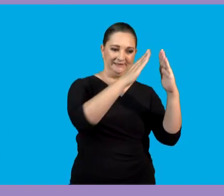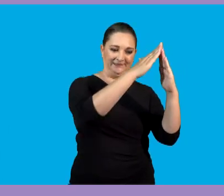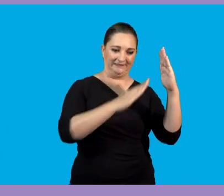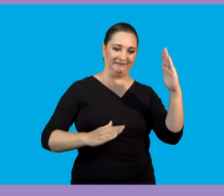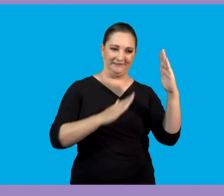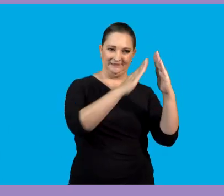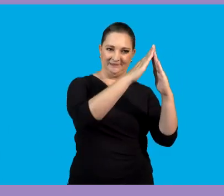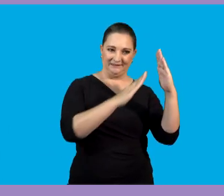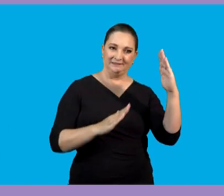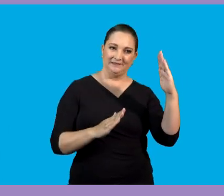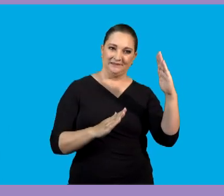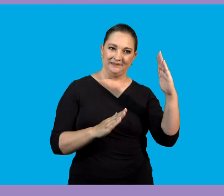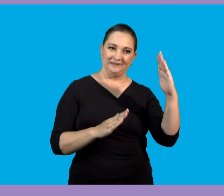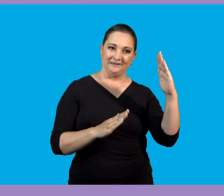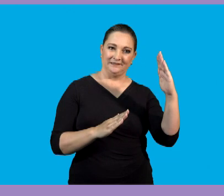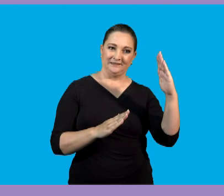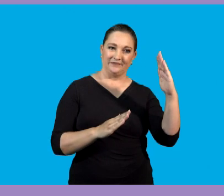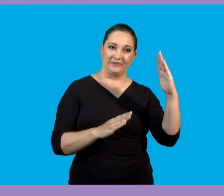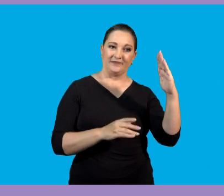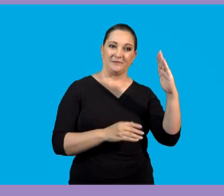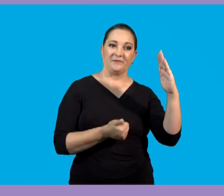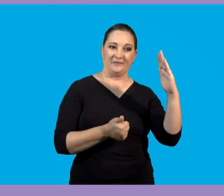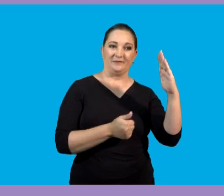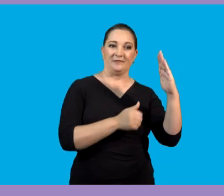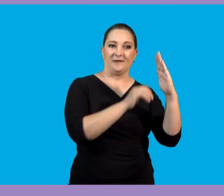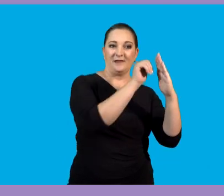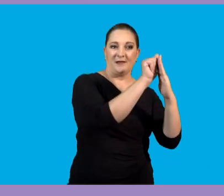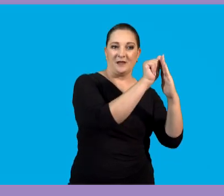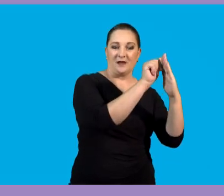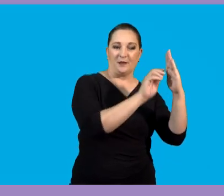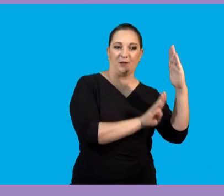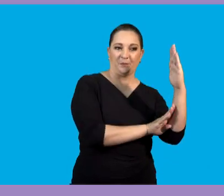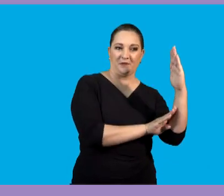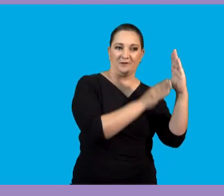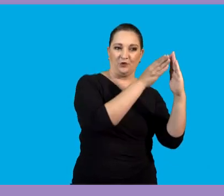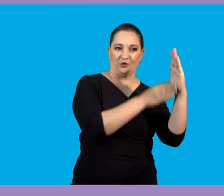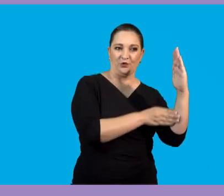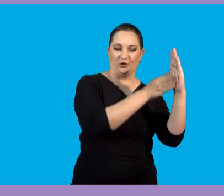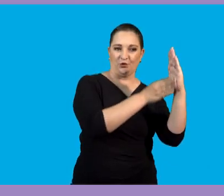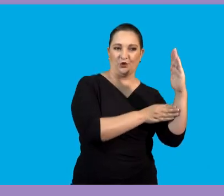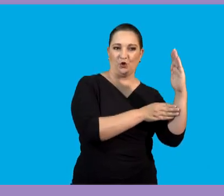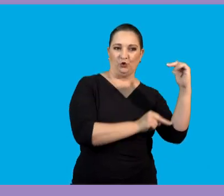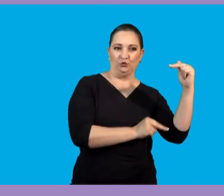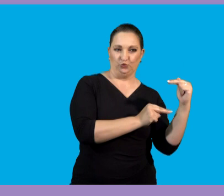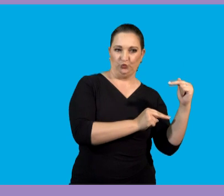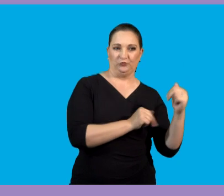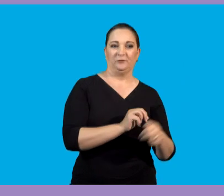in the larger triangle is equals to 10 centimeters.